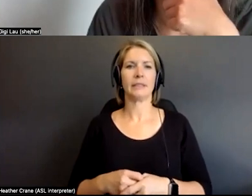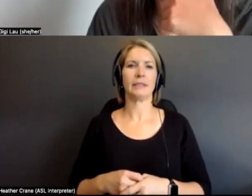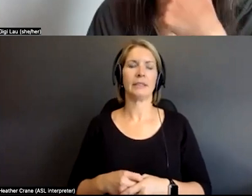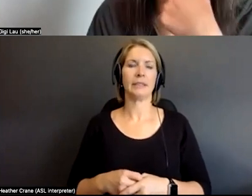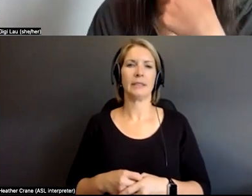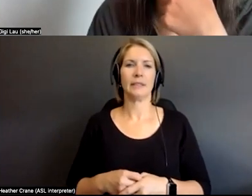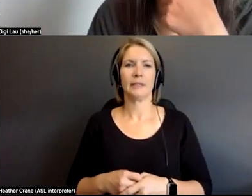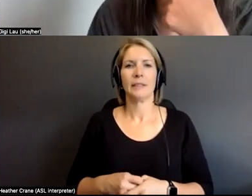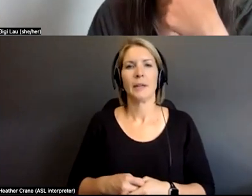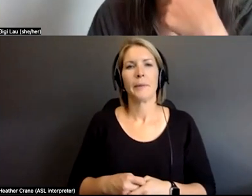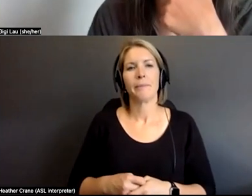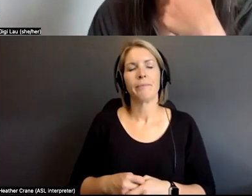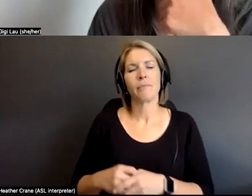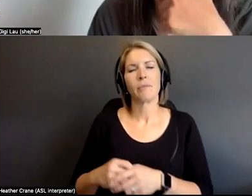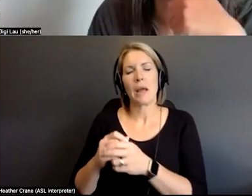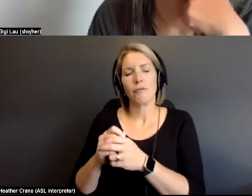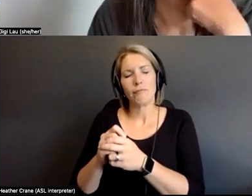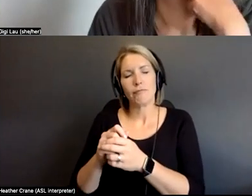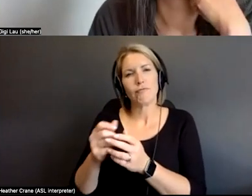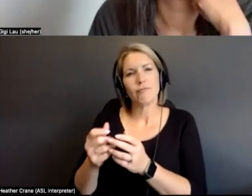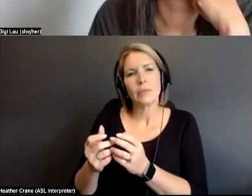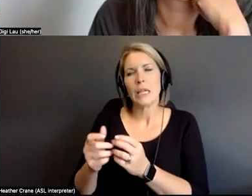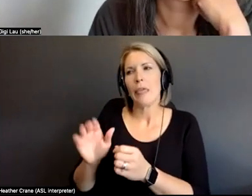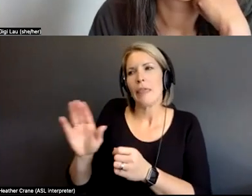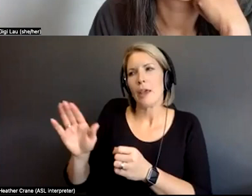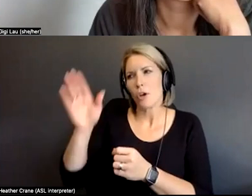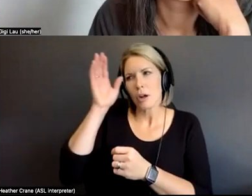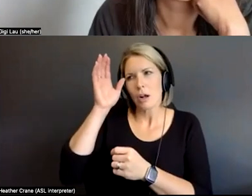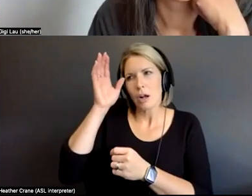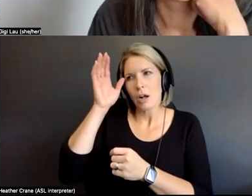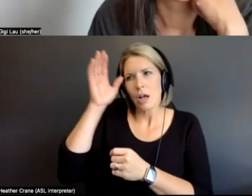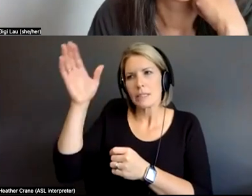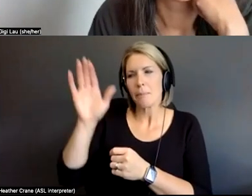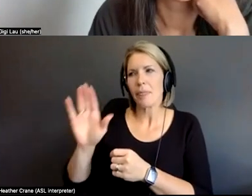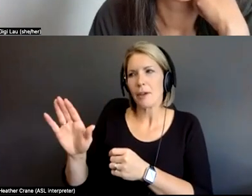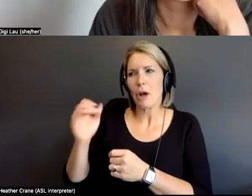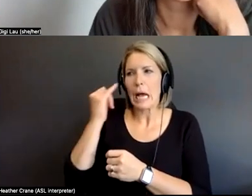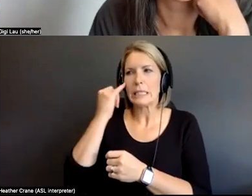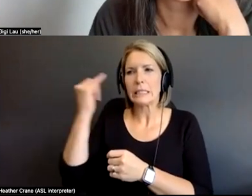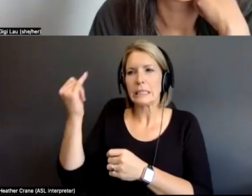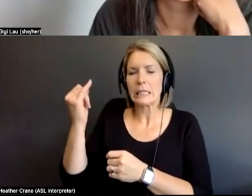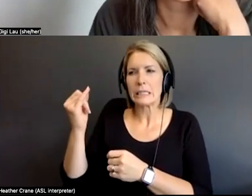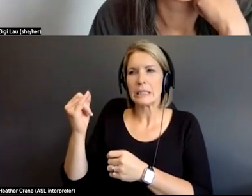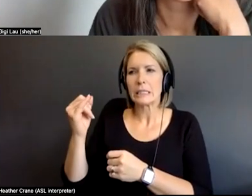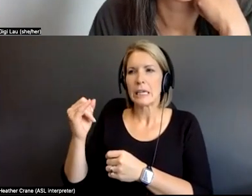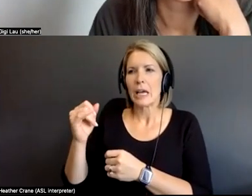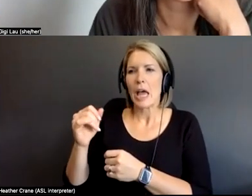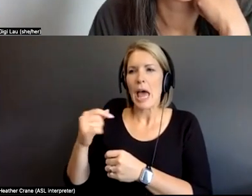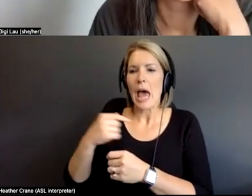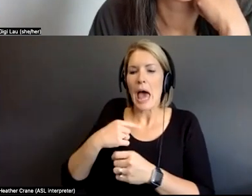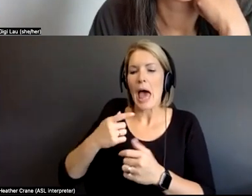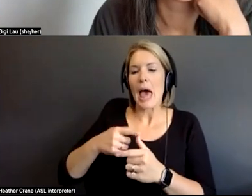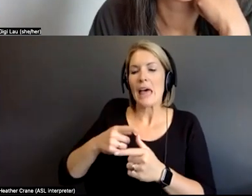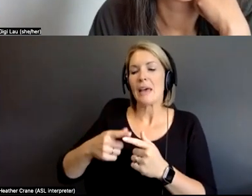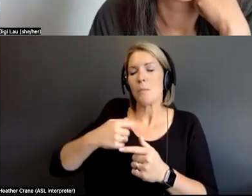including their ideas and specifics, it can get a little bit tricky because sometimes they're attached to certain things and they're so close